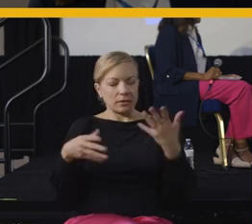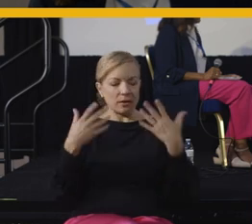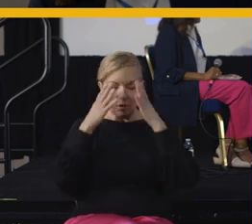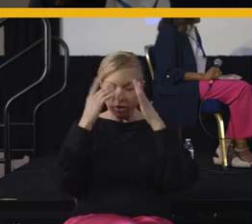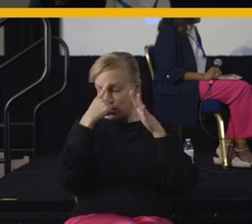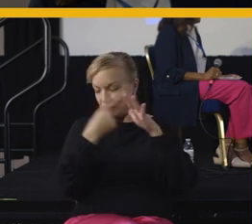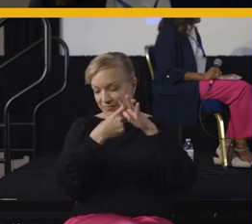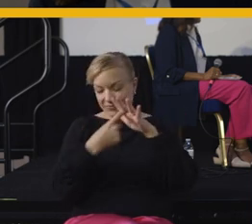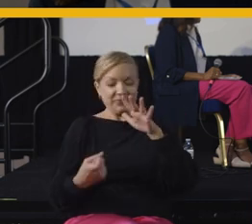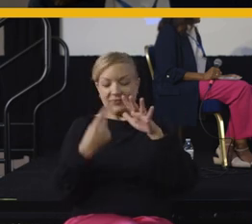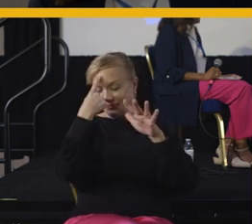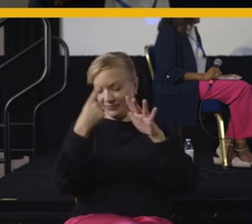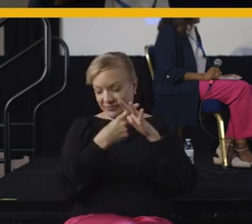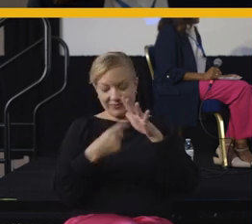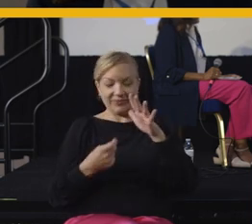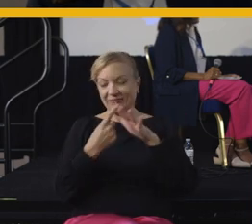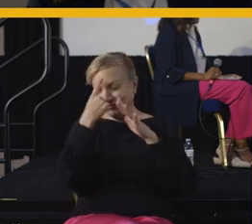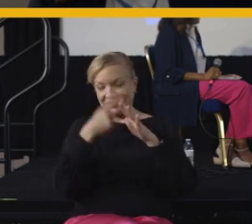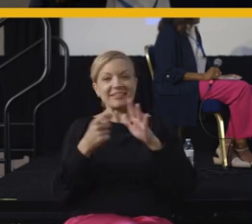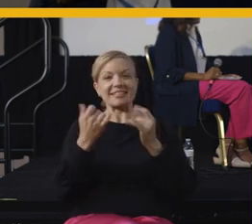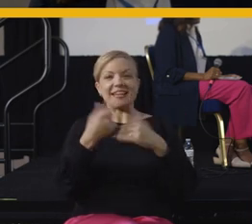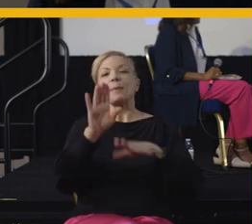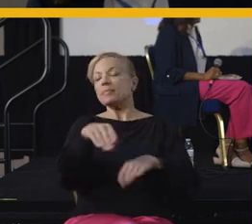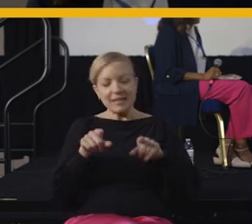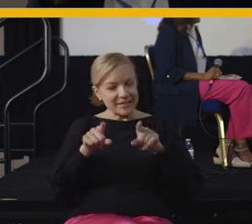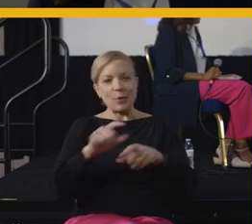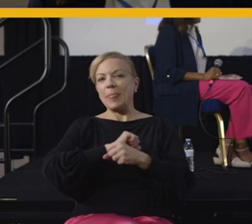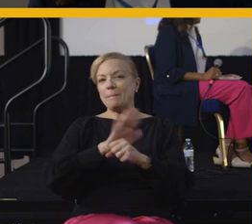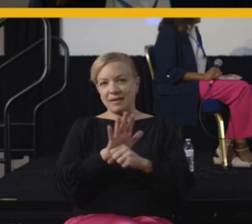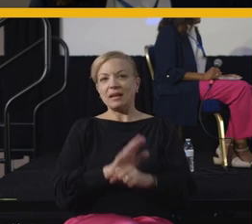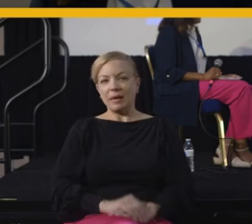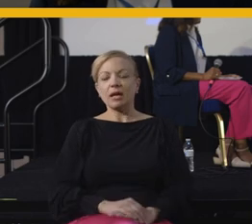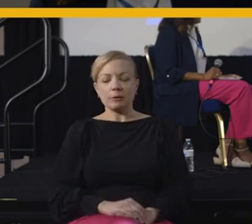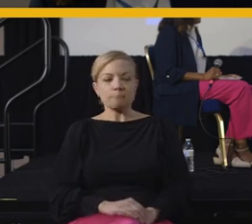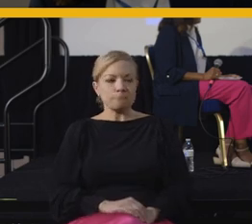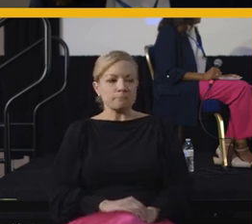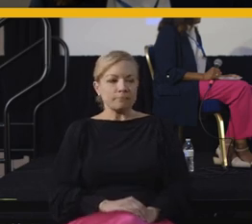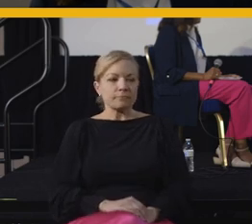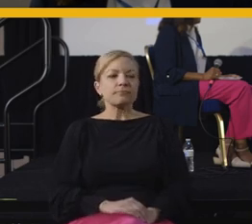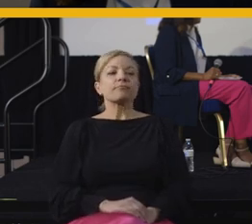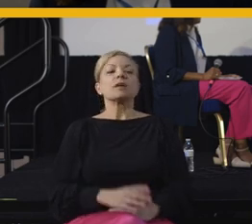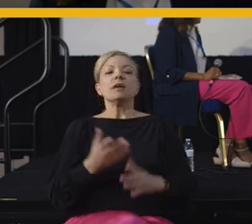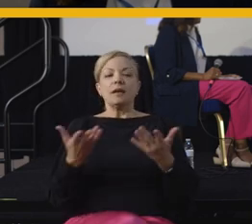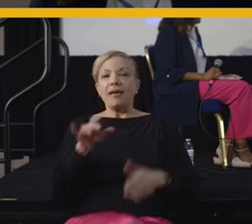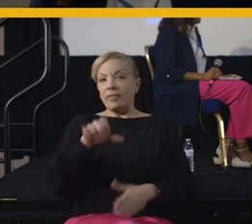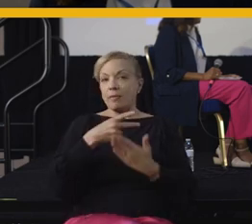gosh, I'm losing words today, during the pandemic, and grew